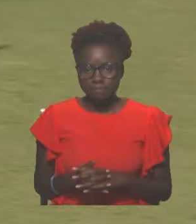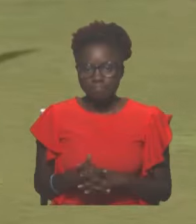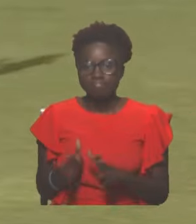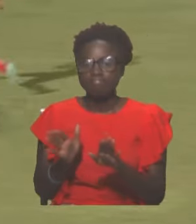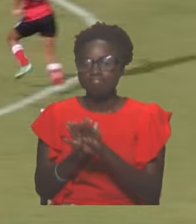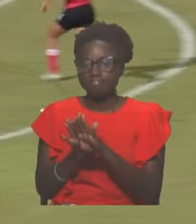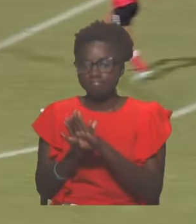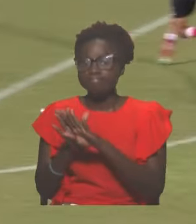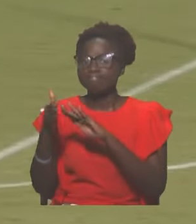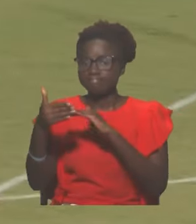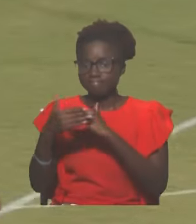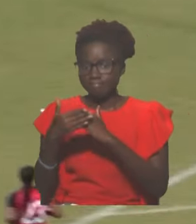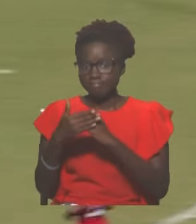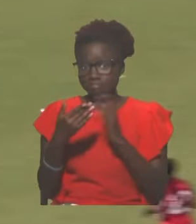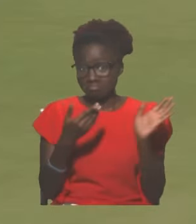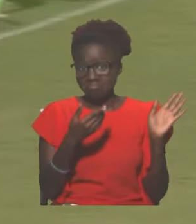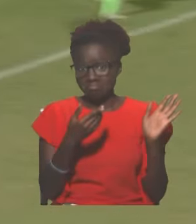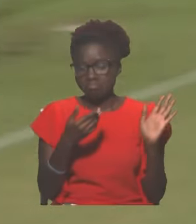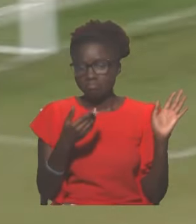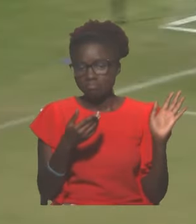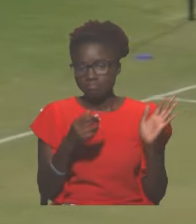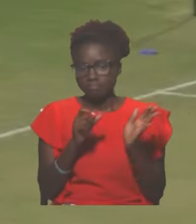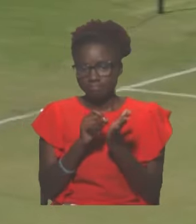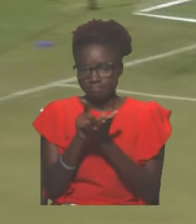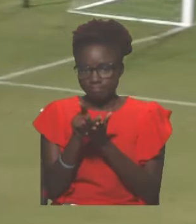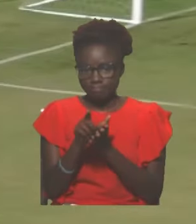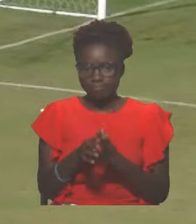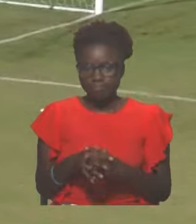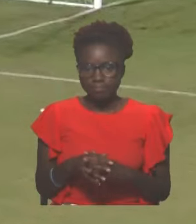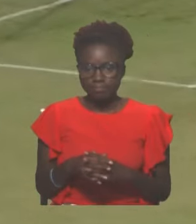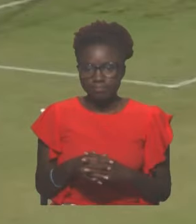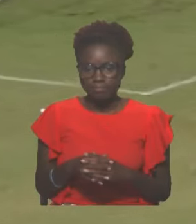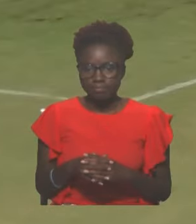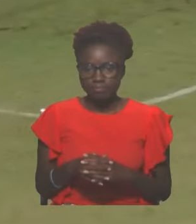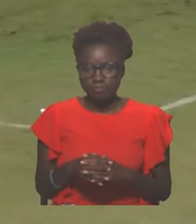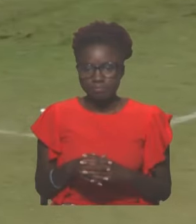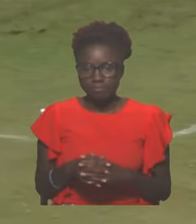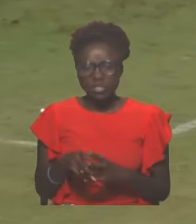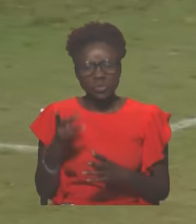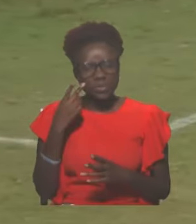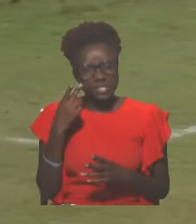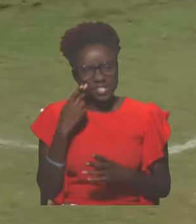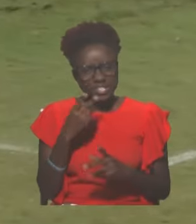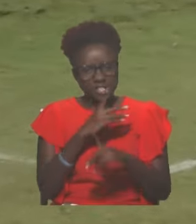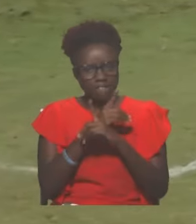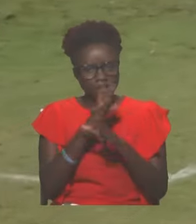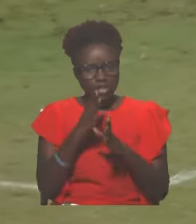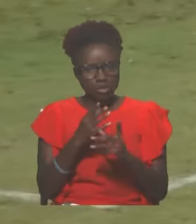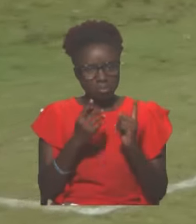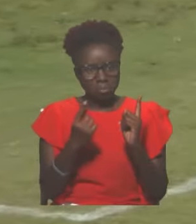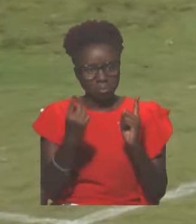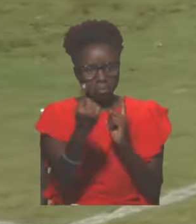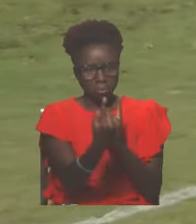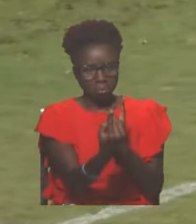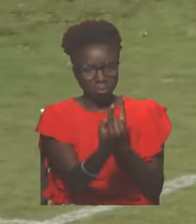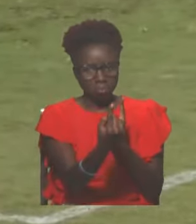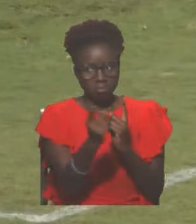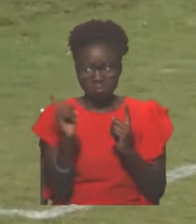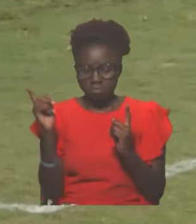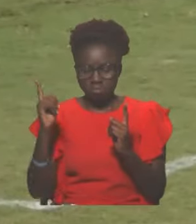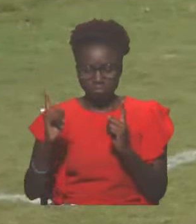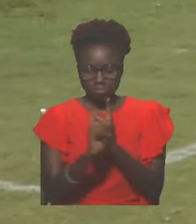when Ipswich Town's Natasha Thomas found Jodie Brown between two TNT defenders before the striker rifled the ball past TNT